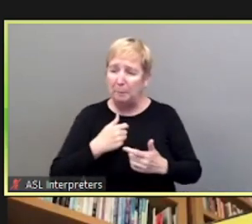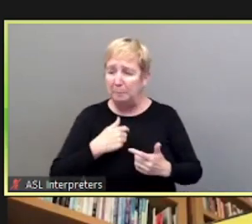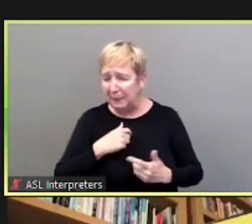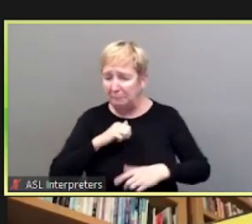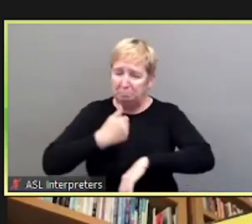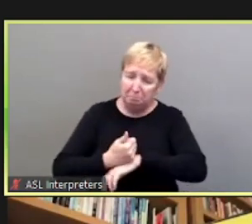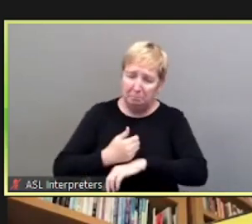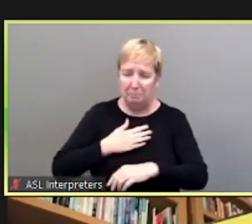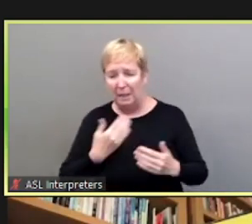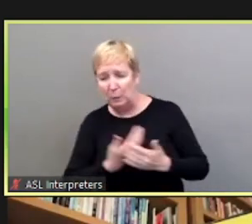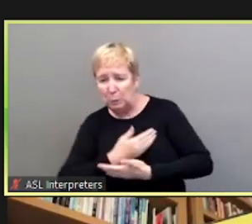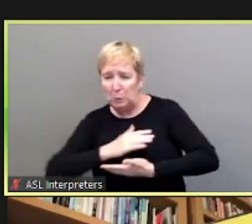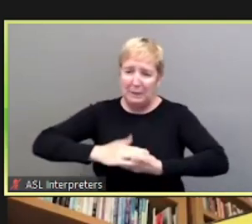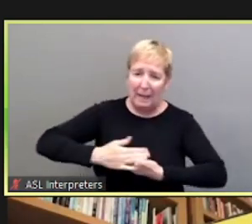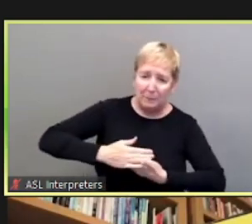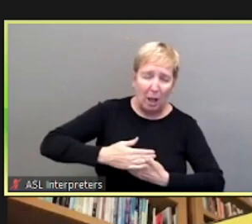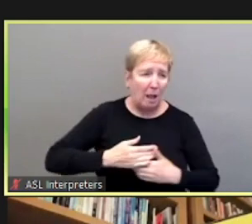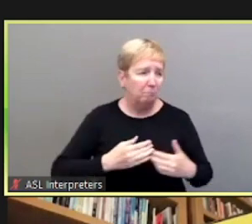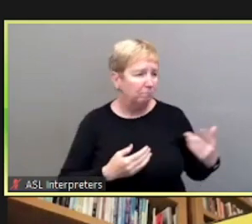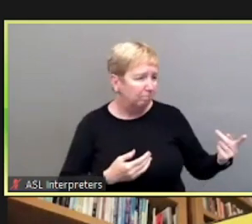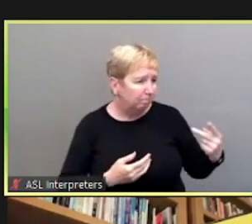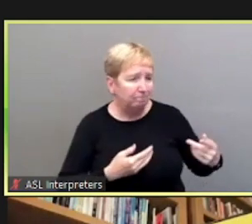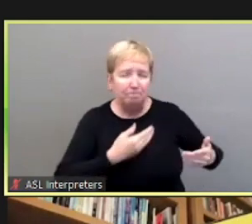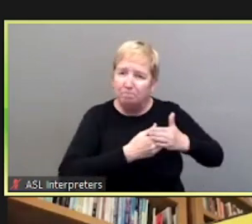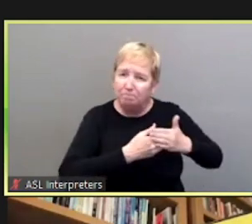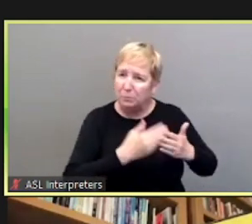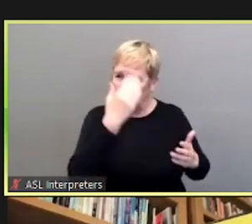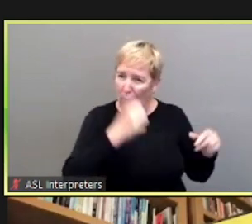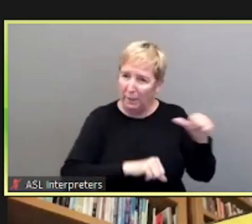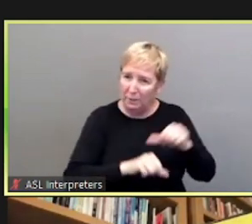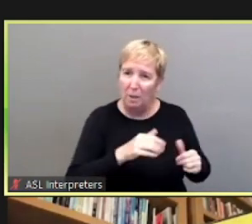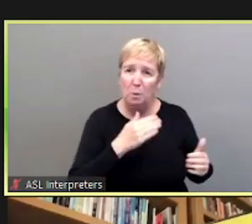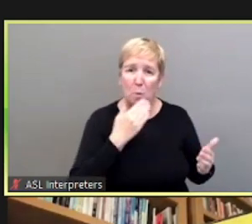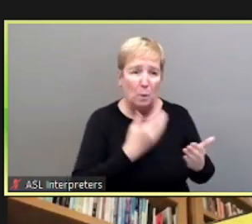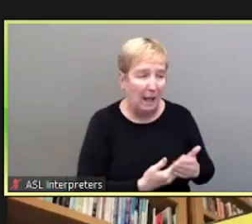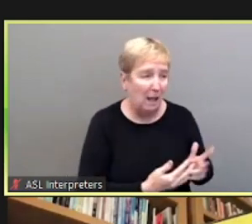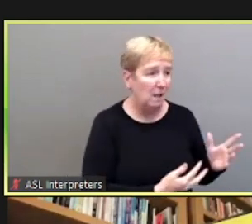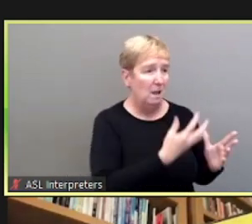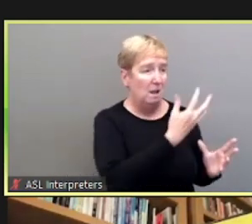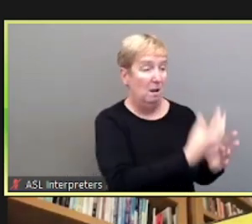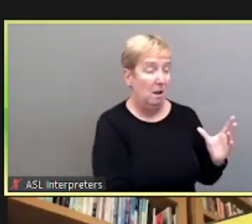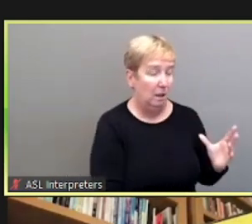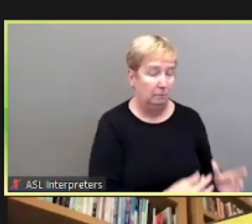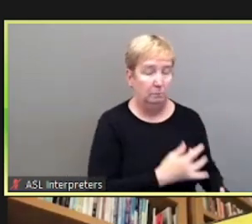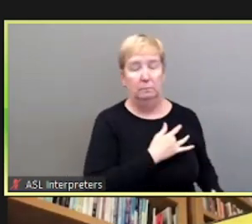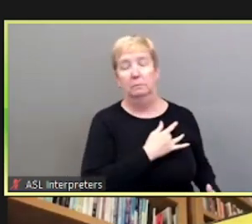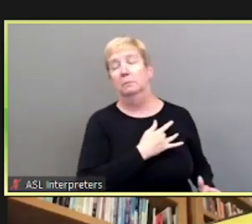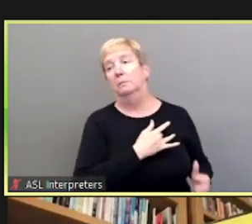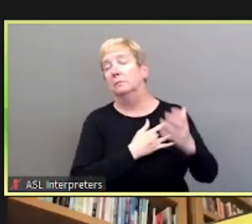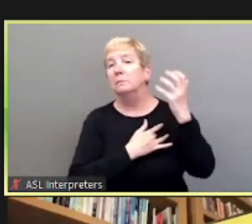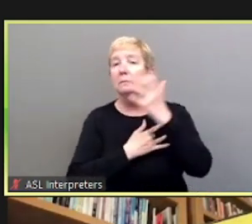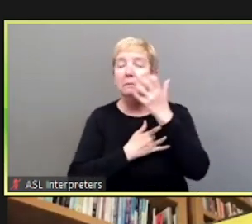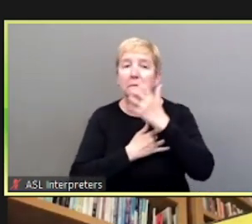laptop up and running. And so, you know, these deaths really make an